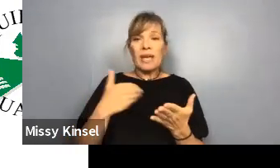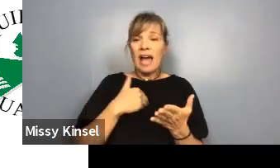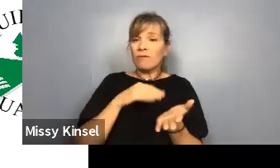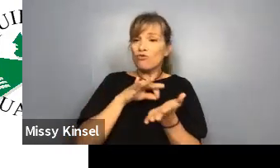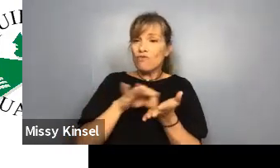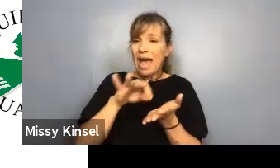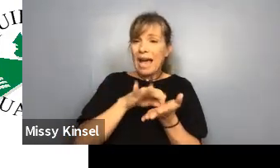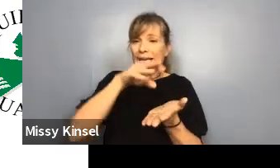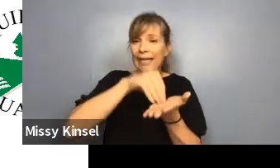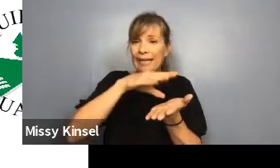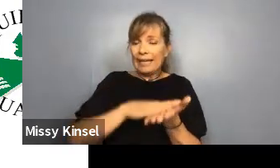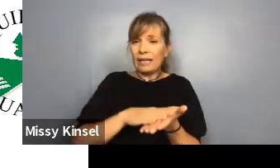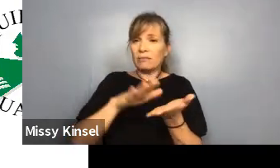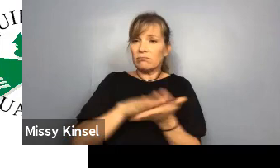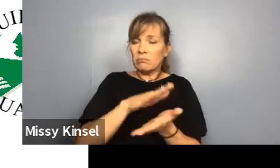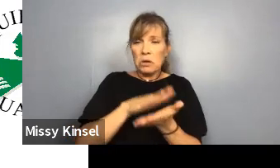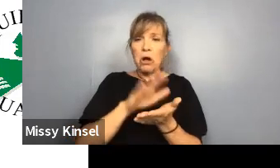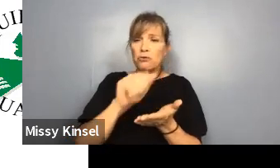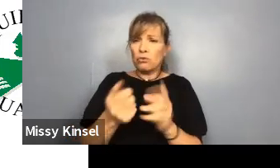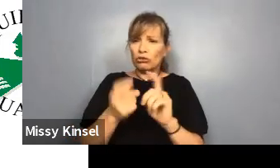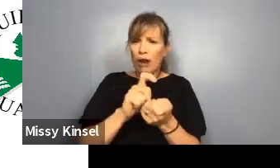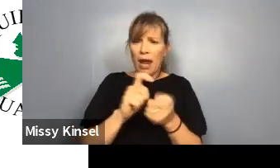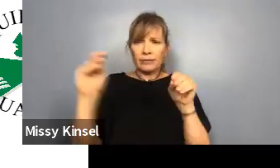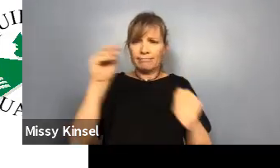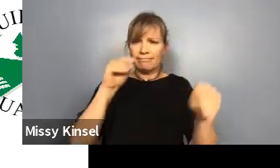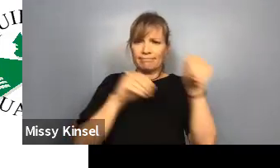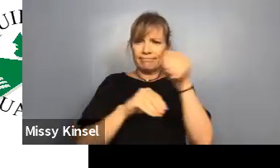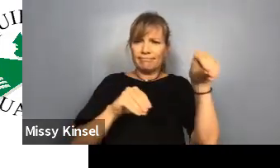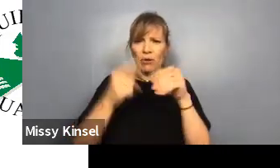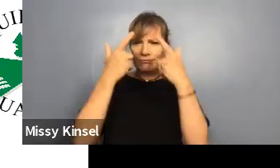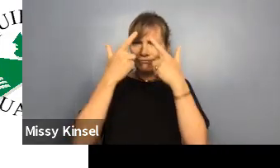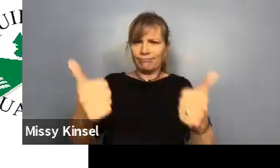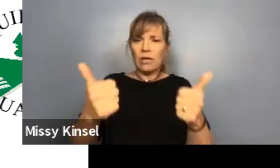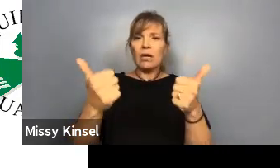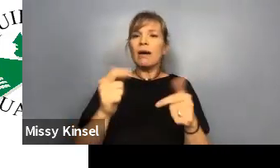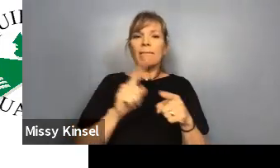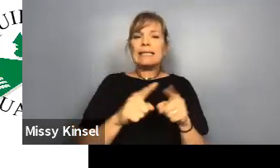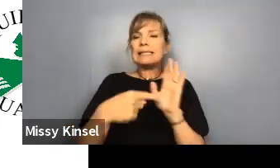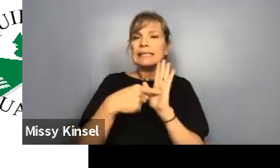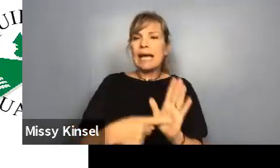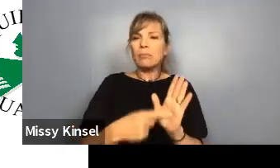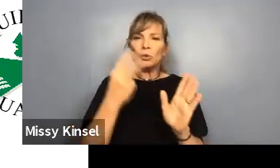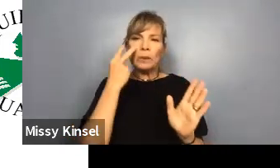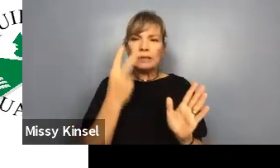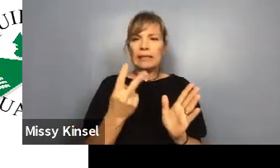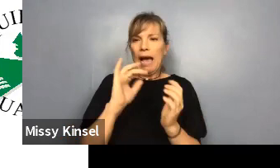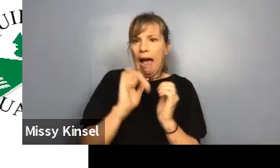are modifiable. I mean, you can change these up however you want. These are just samples,